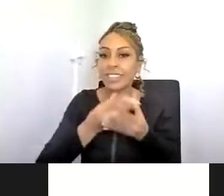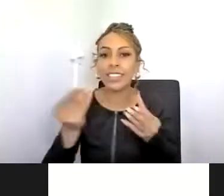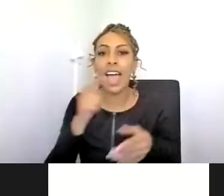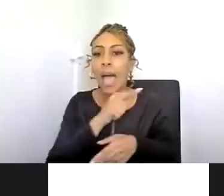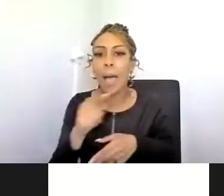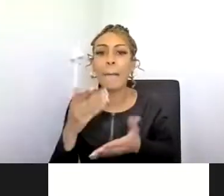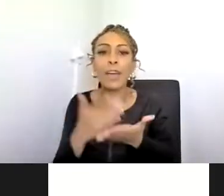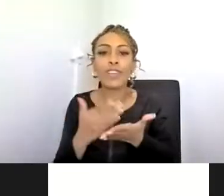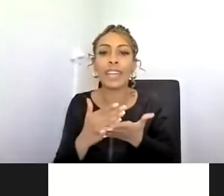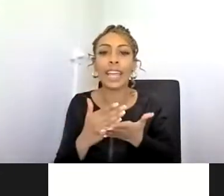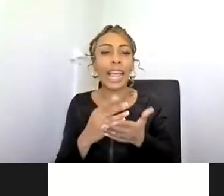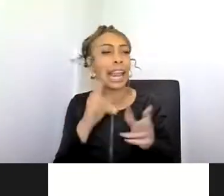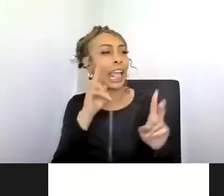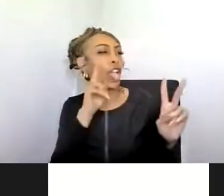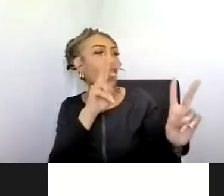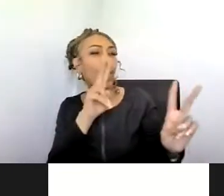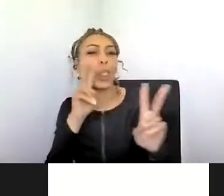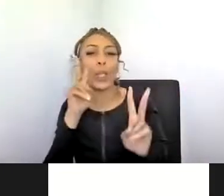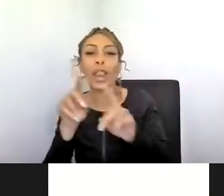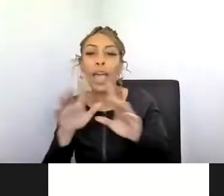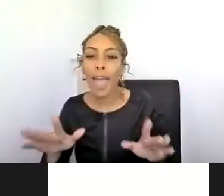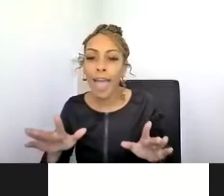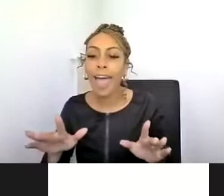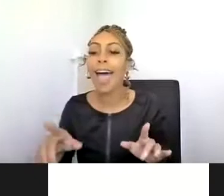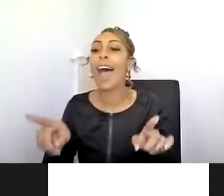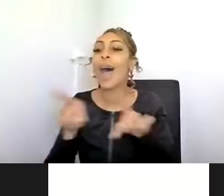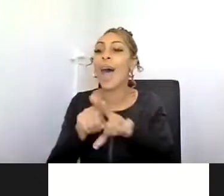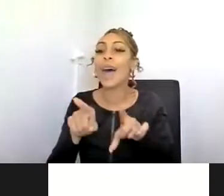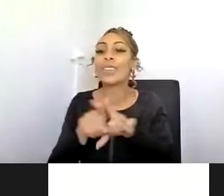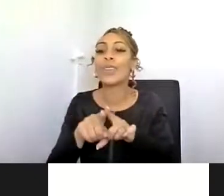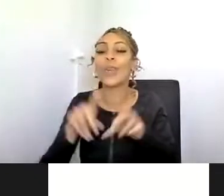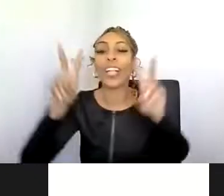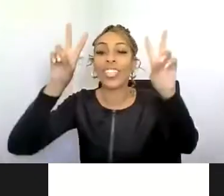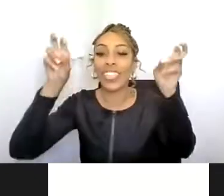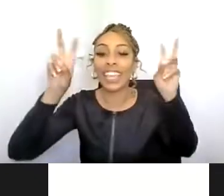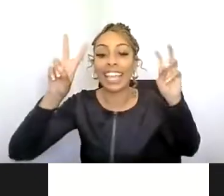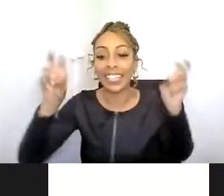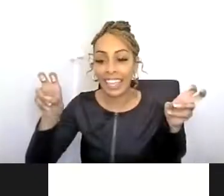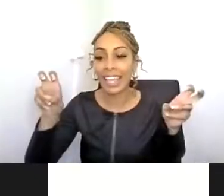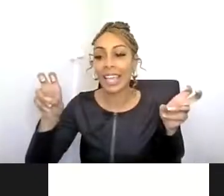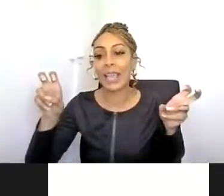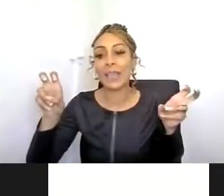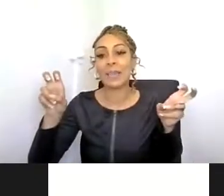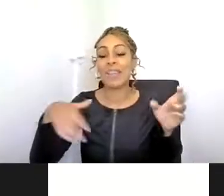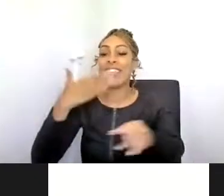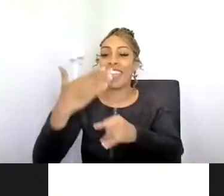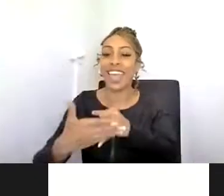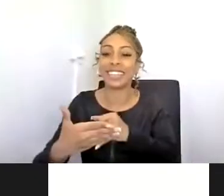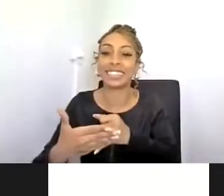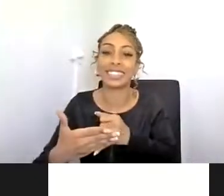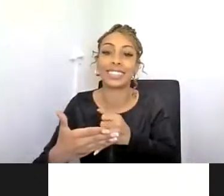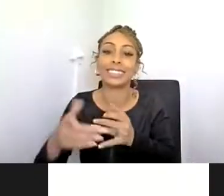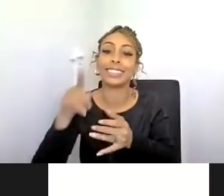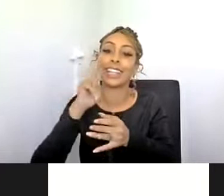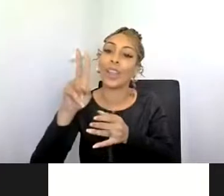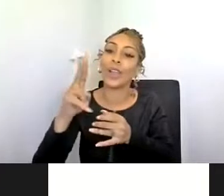really about the aesthetic of some of the pieces, but then also it was about the themes that they come up with in the end, which is very much